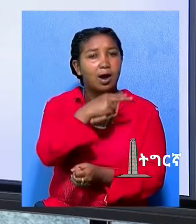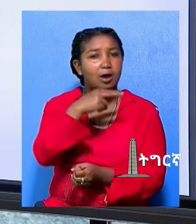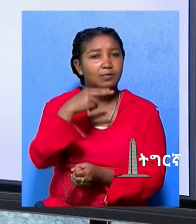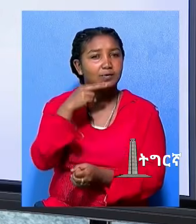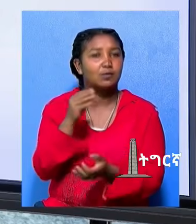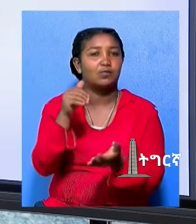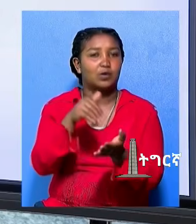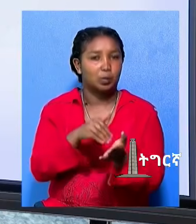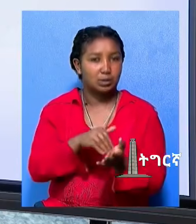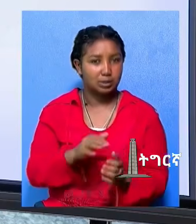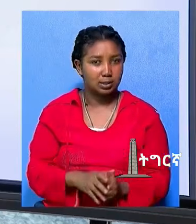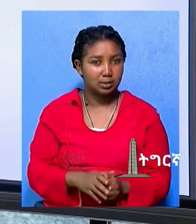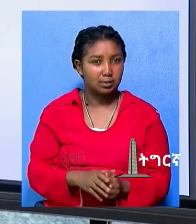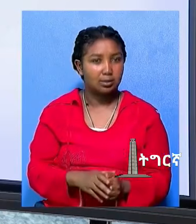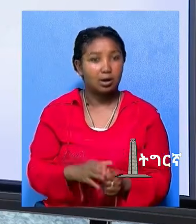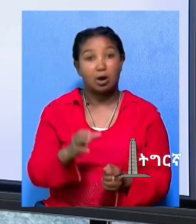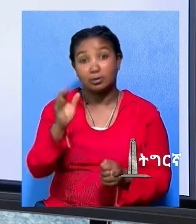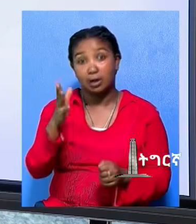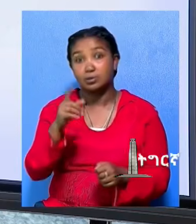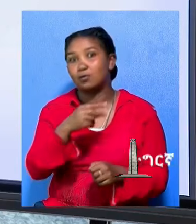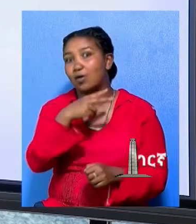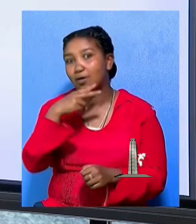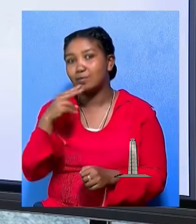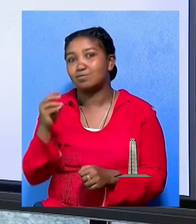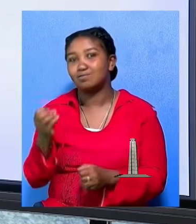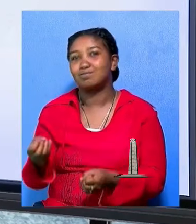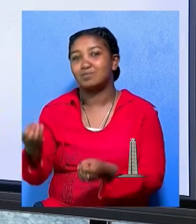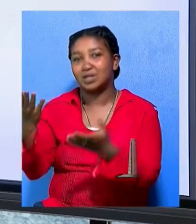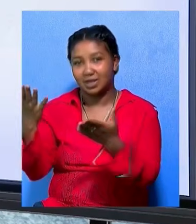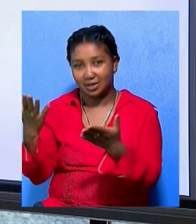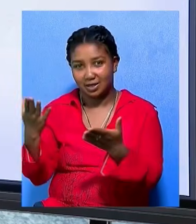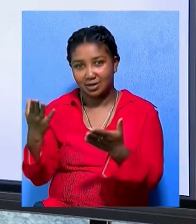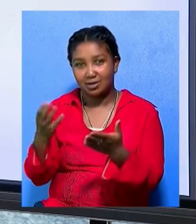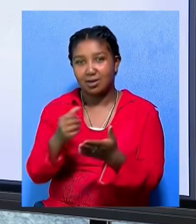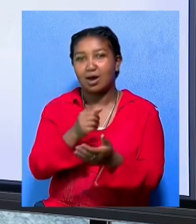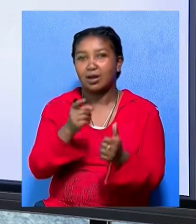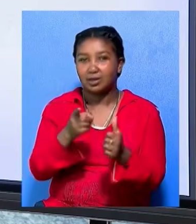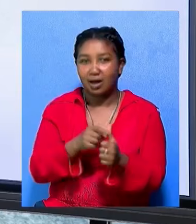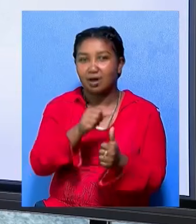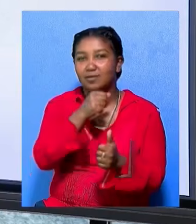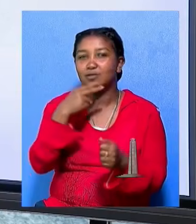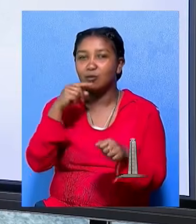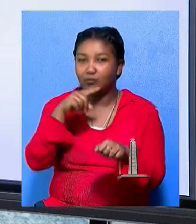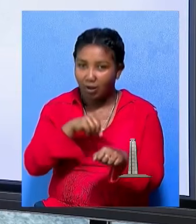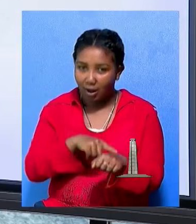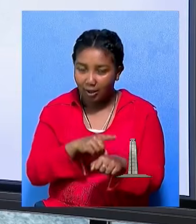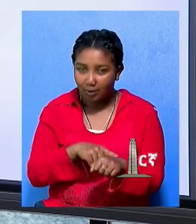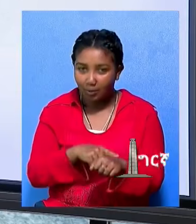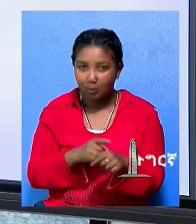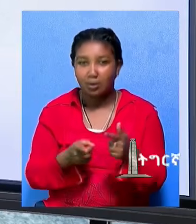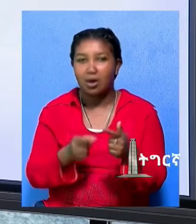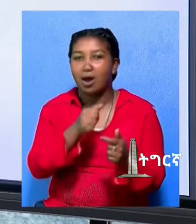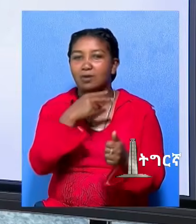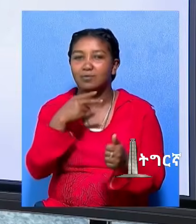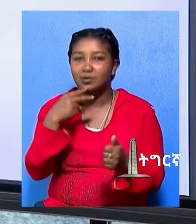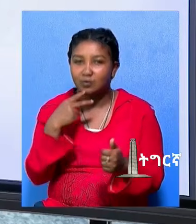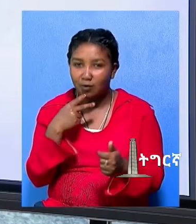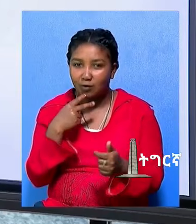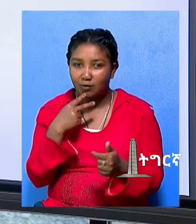of frequency. Types of adverbs. These are adverbs of time, adverbs